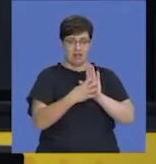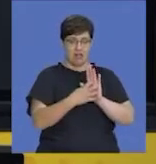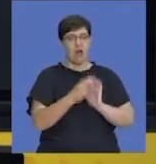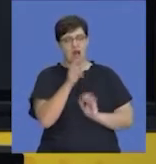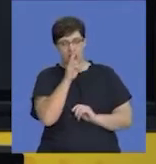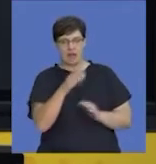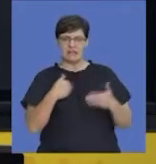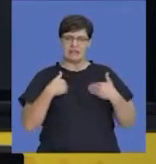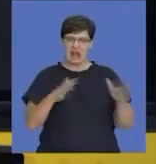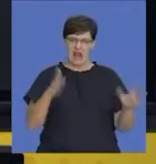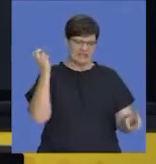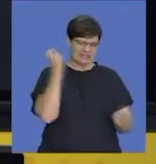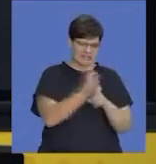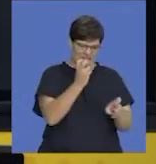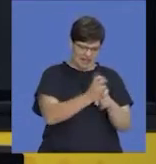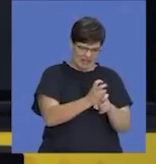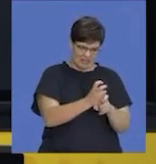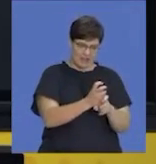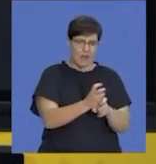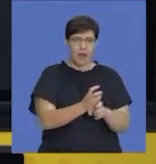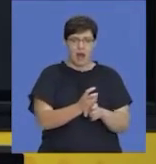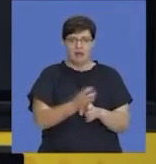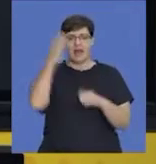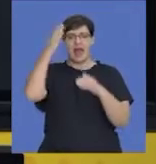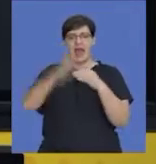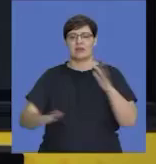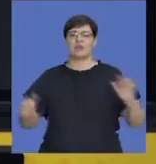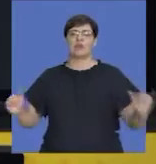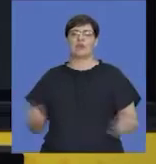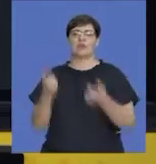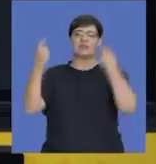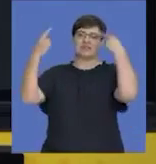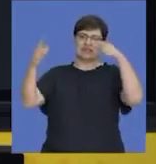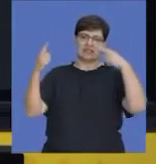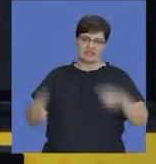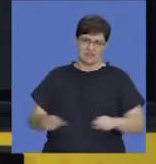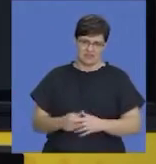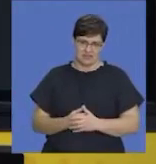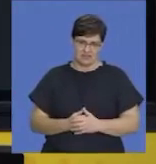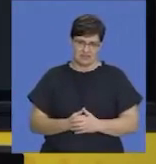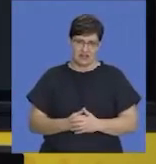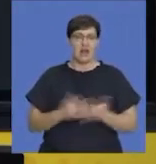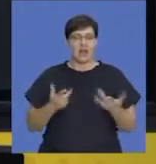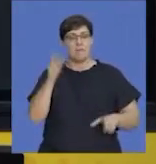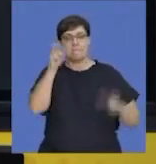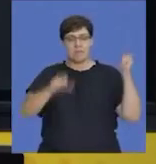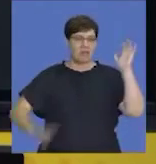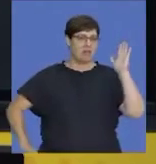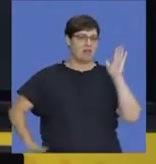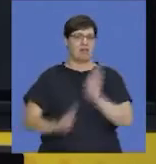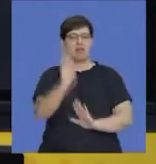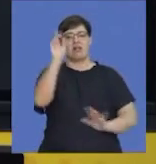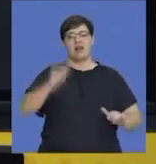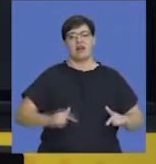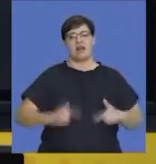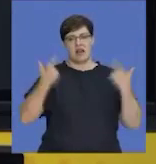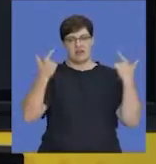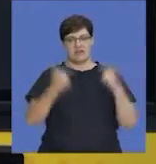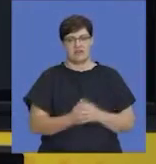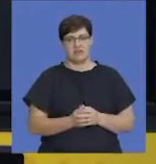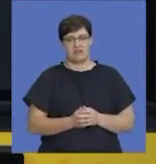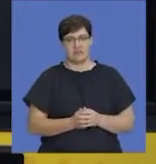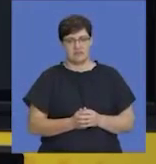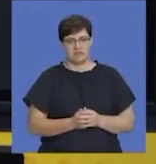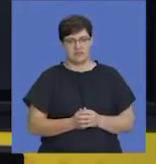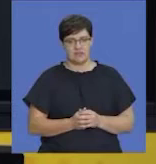a difficult situation and end with obviously success and how people have improved their lifestyle and that type